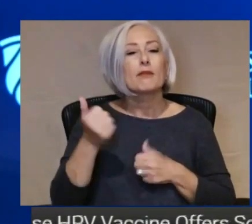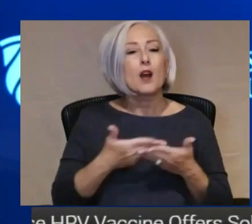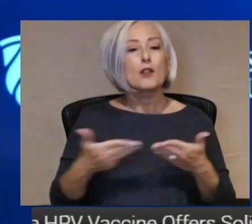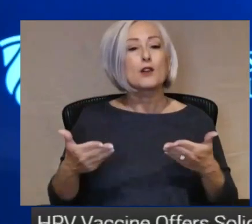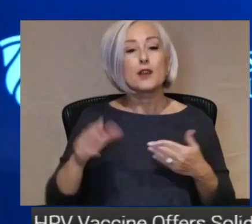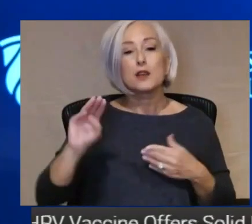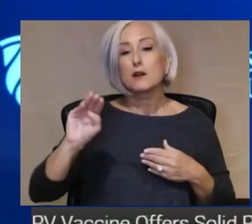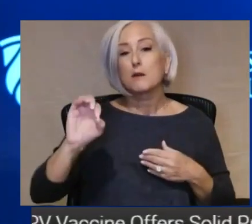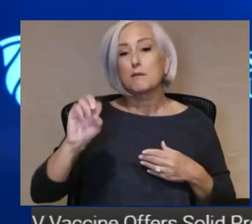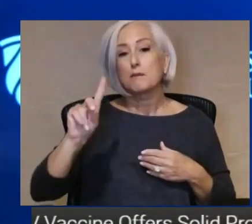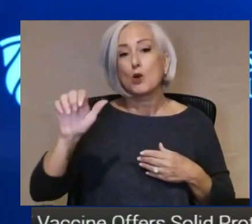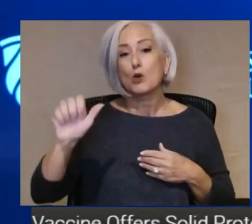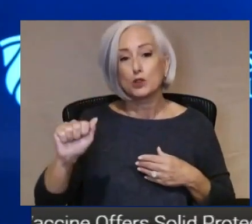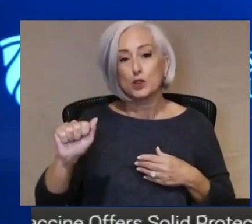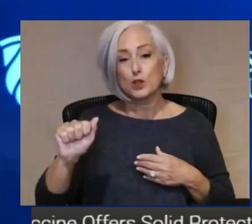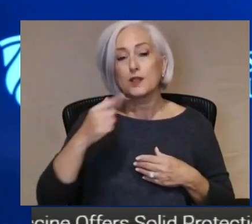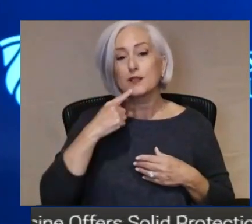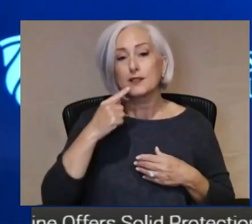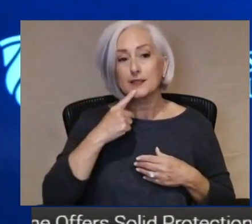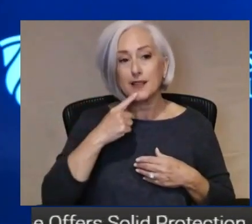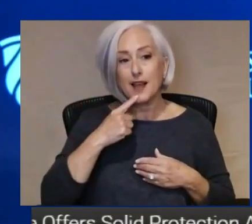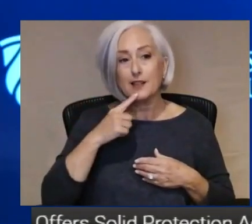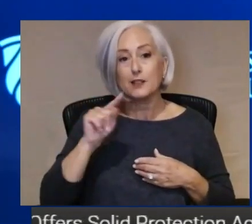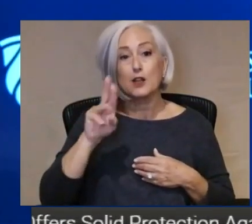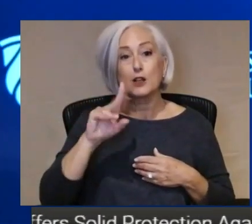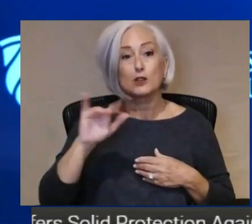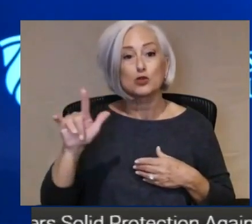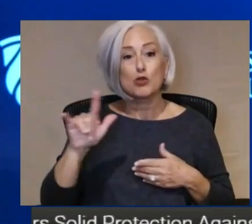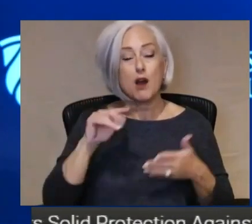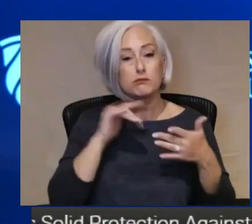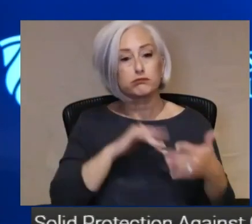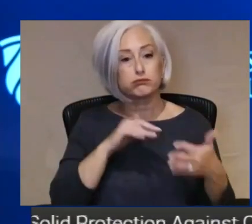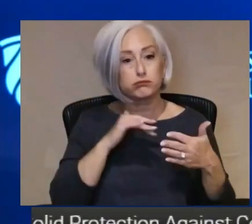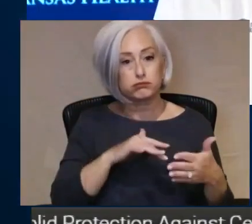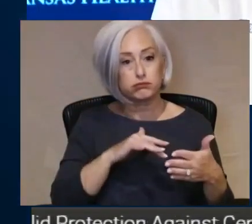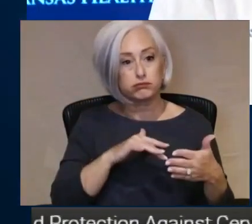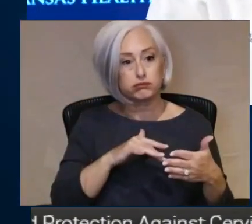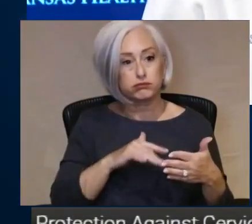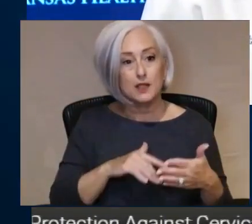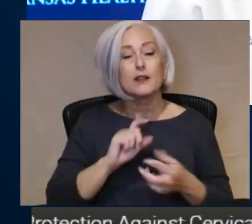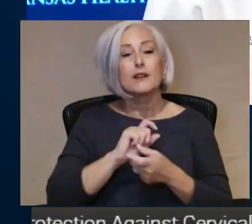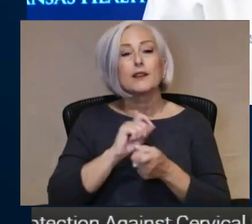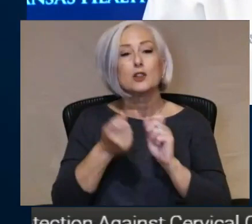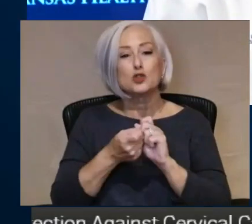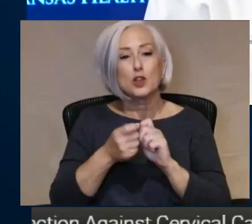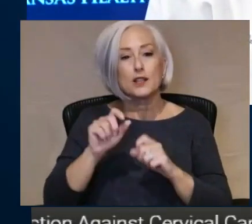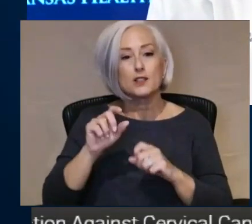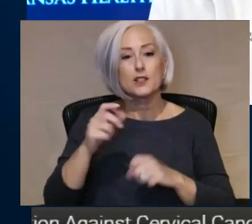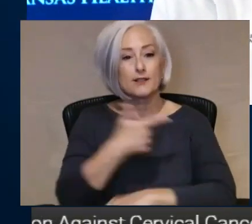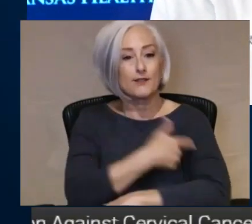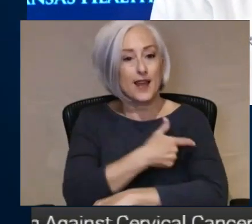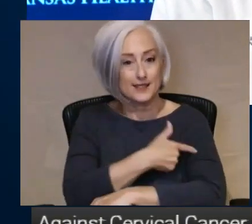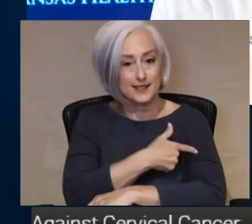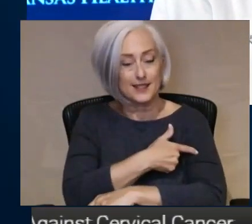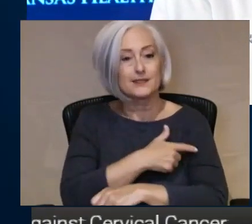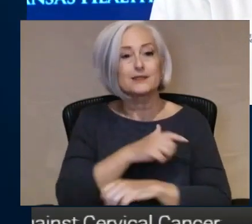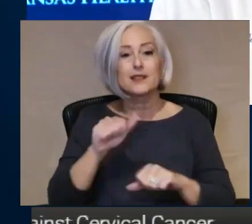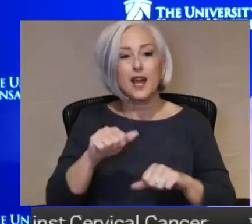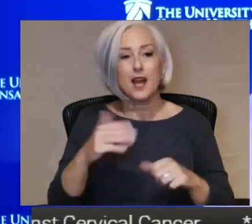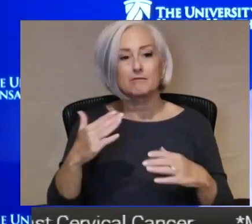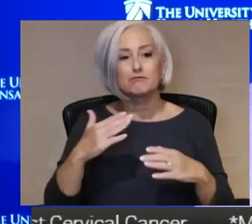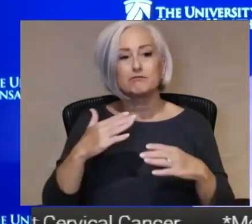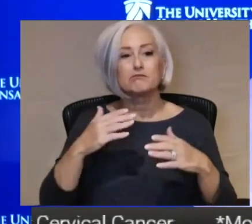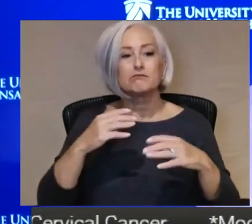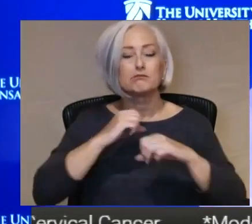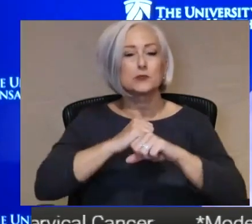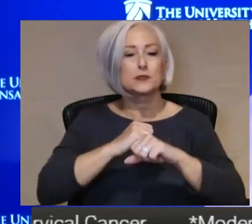trial results suggest the redesigned vaccines can better protect against variants, Hawkeye. Mm-hmm. Encouraging news. We need to see more data. Yeah, absolutely. I